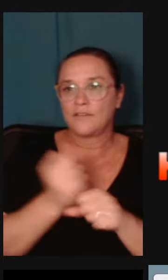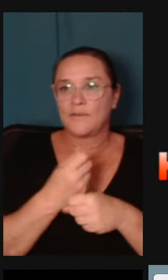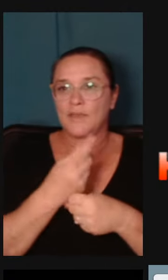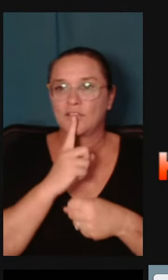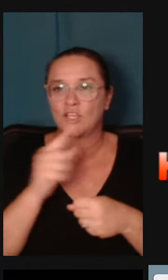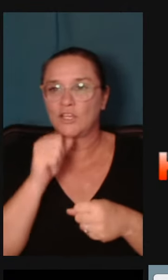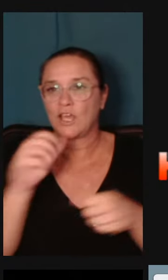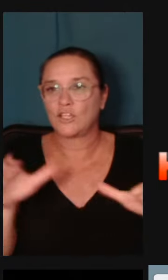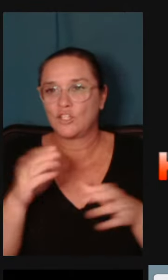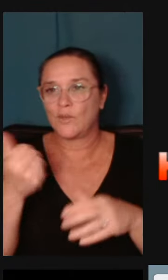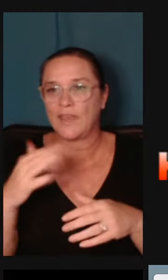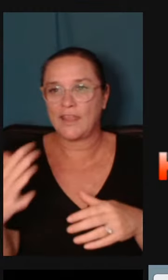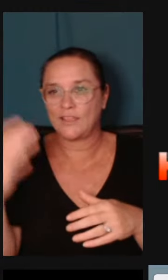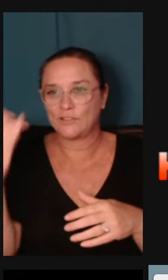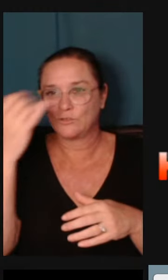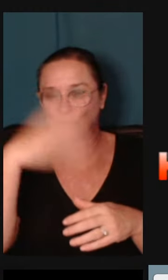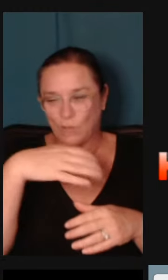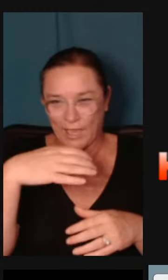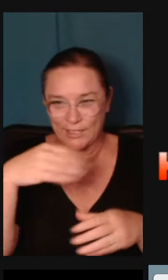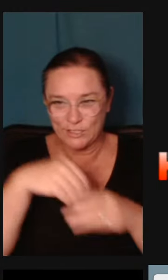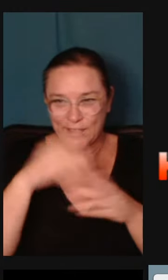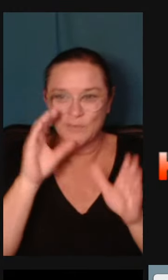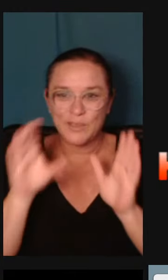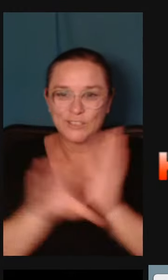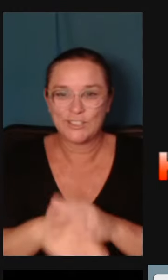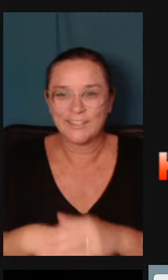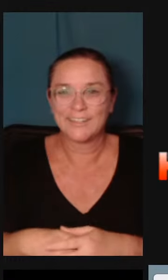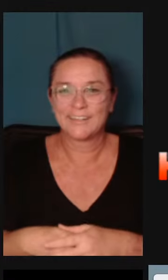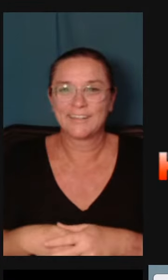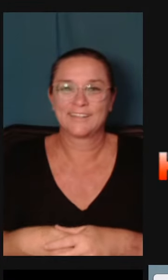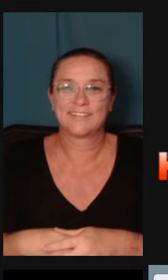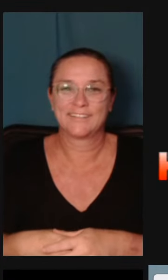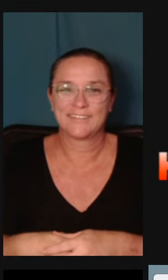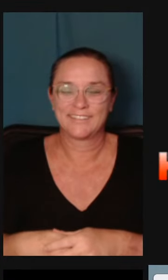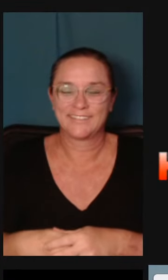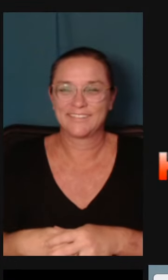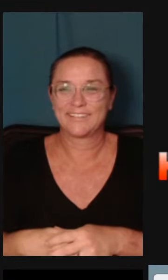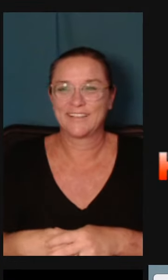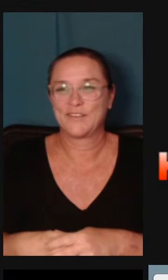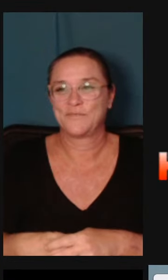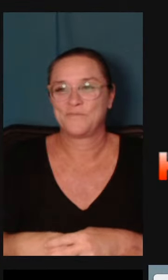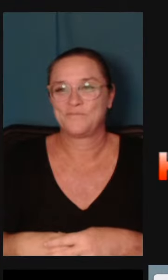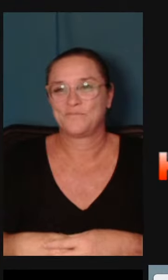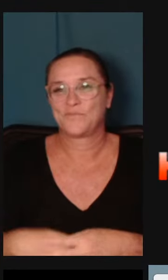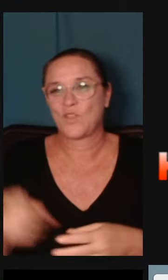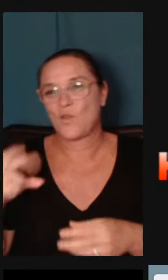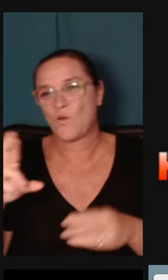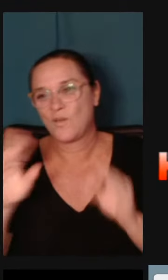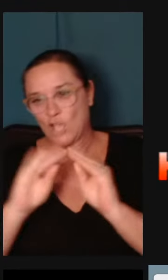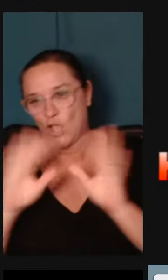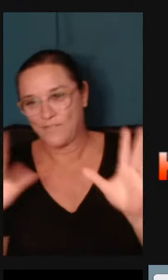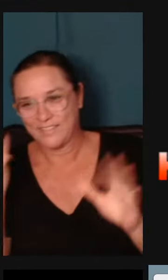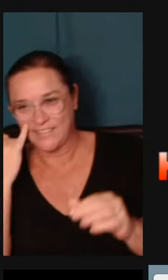all legit. I will put my disclaimer on them, or it's just obvious.